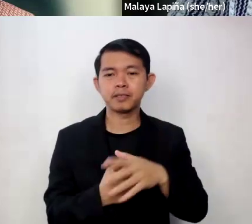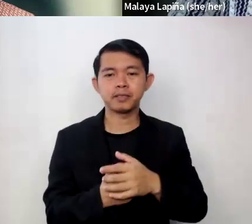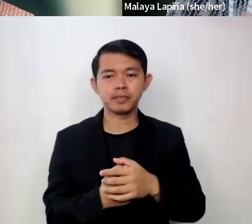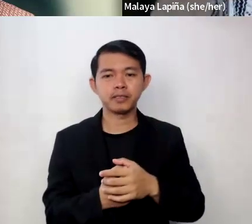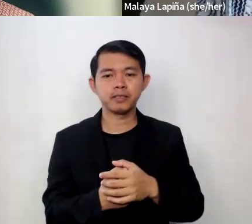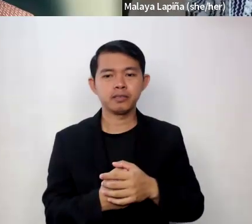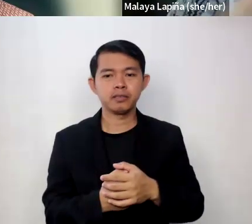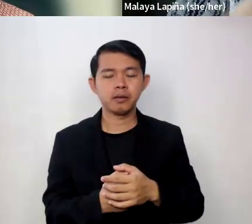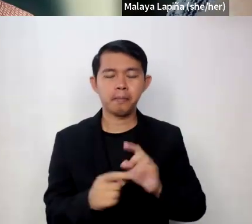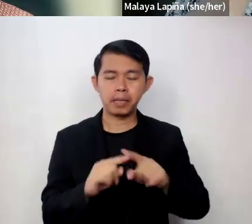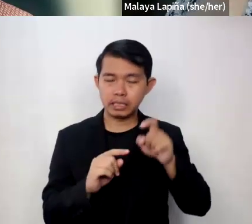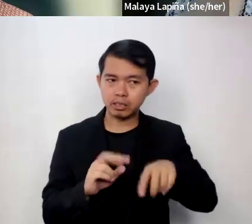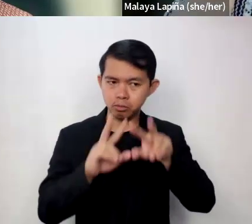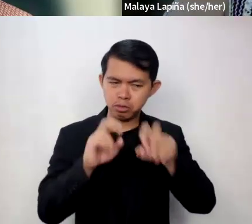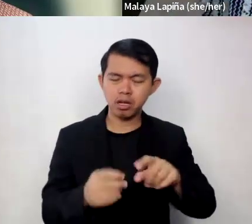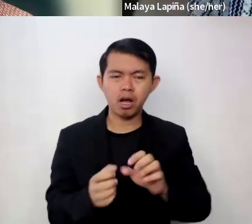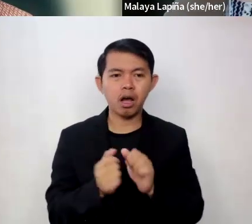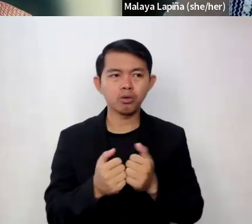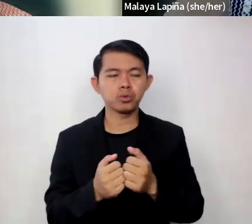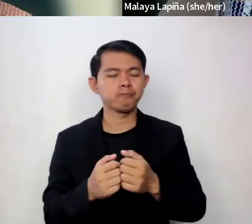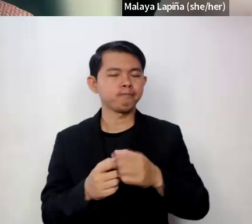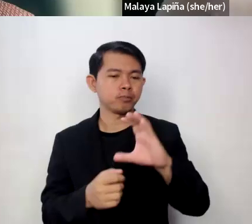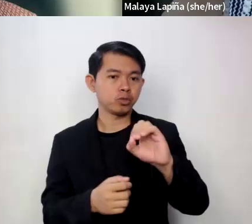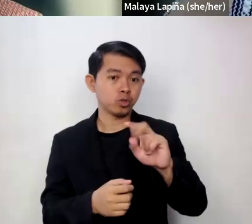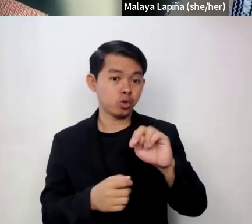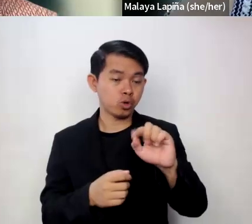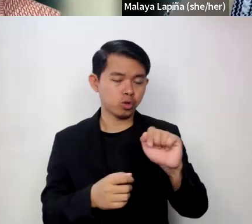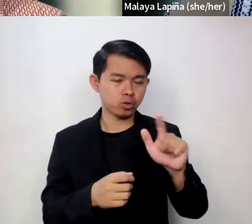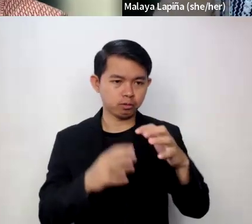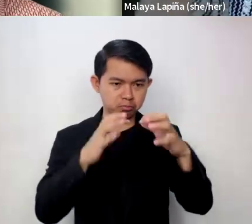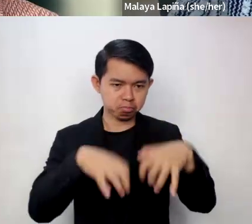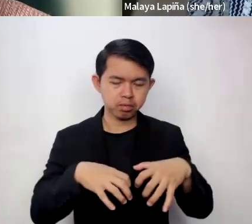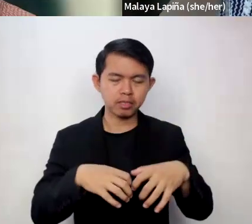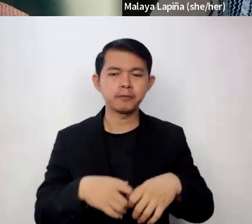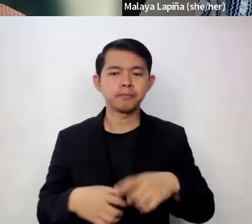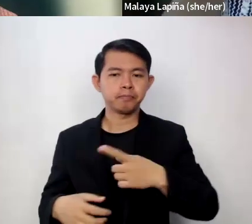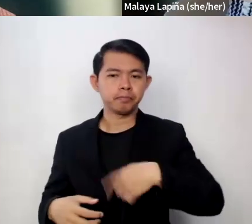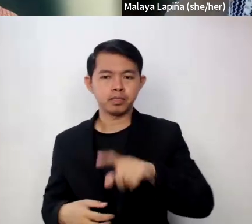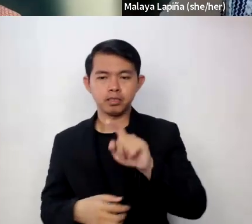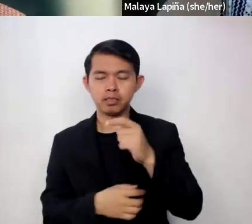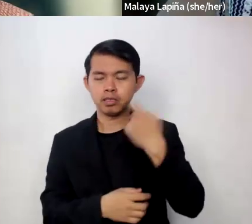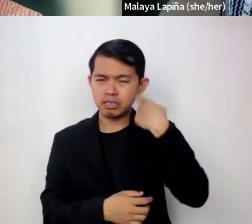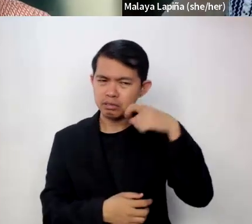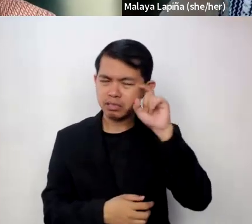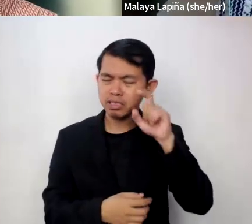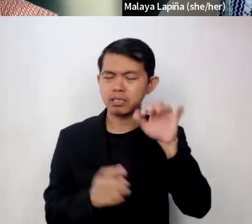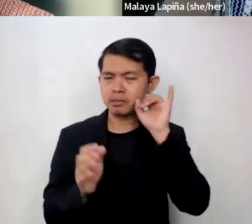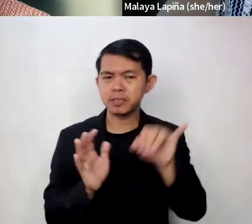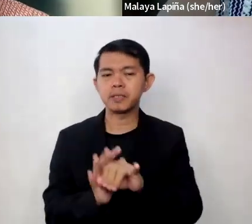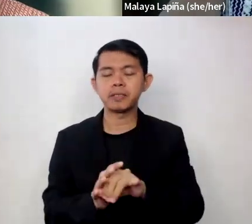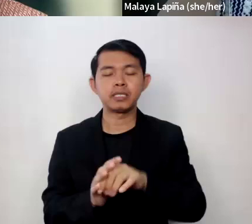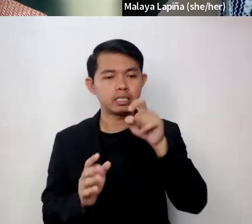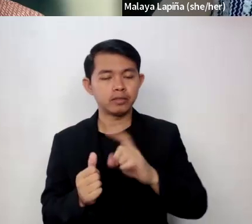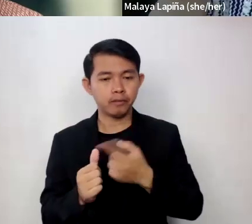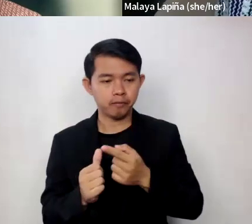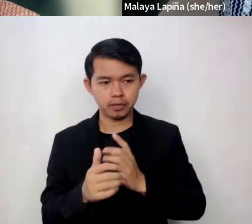in order to decolonize this thinking about trans women and these trans individuals, trans identities, we need first to